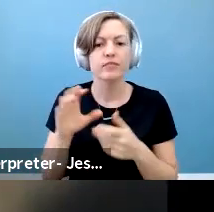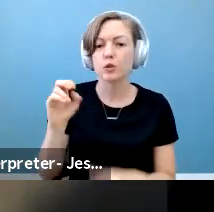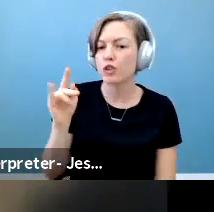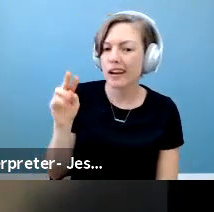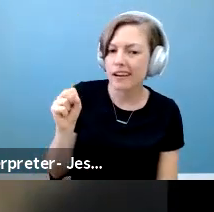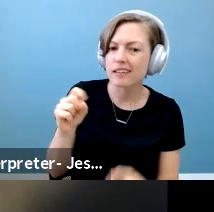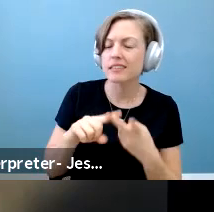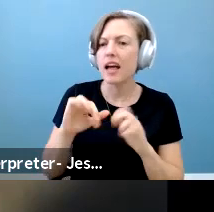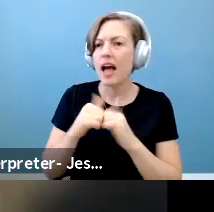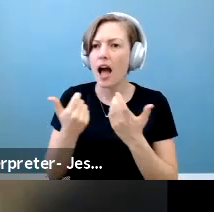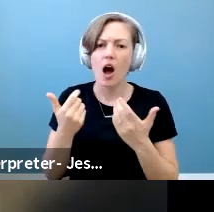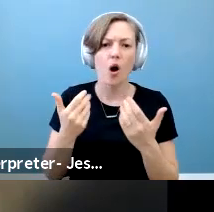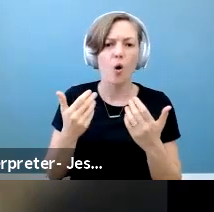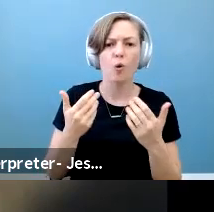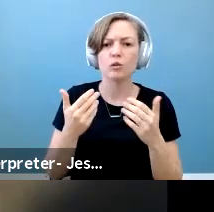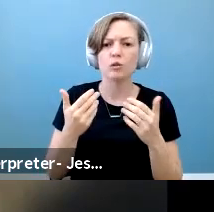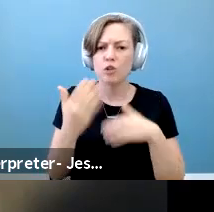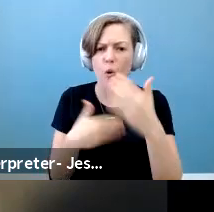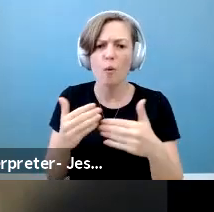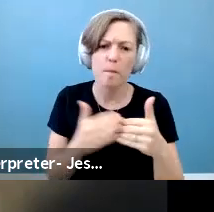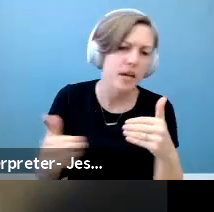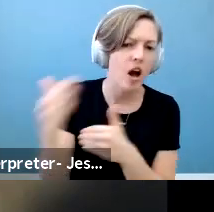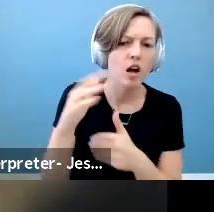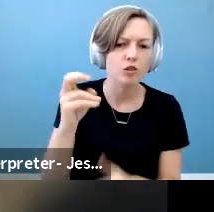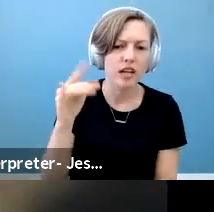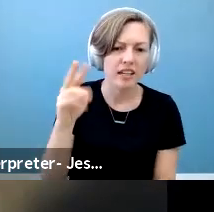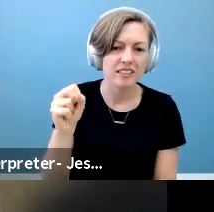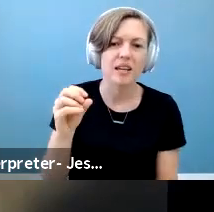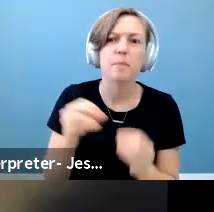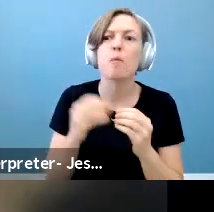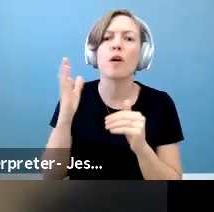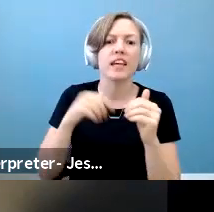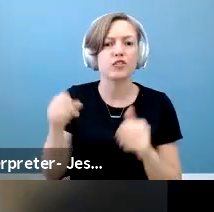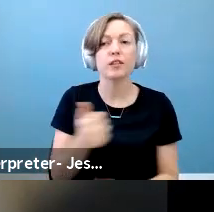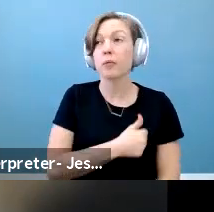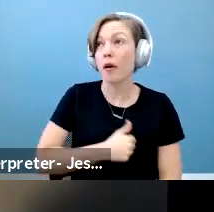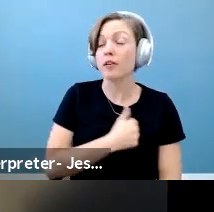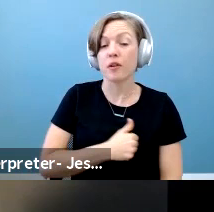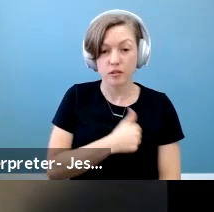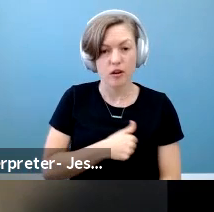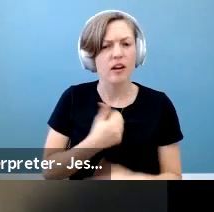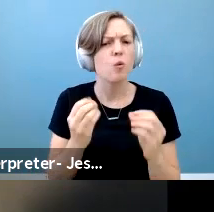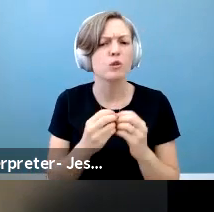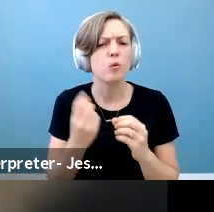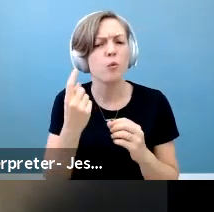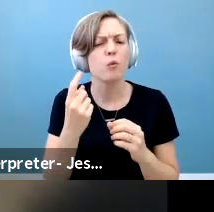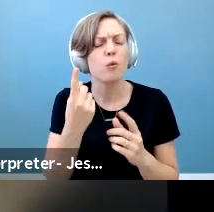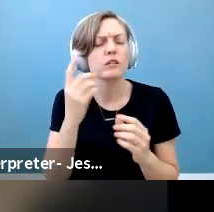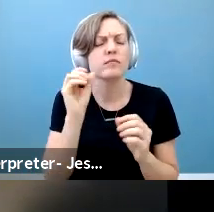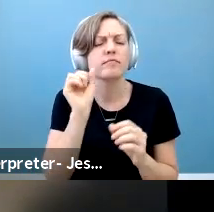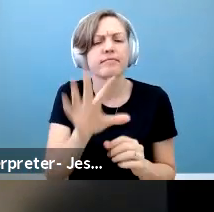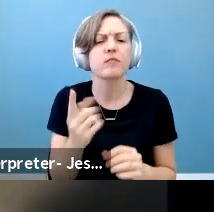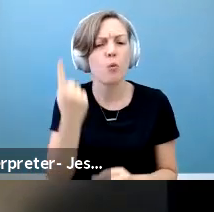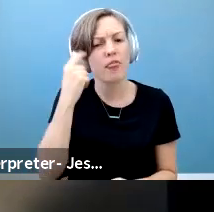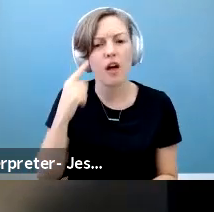move beyond eugenics and even beyond apologies. What's one thought you might have? Anyone can